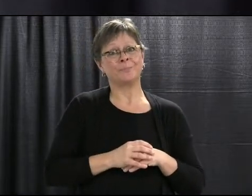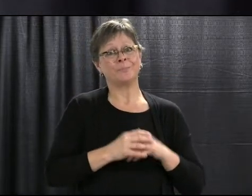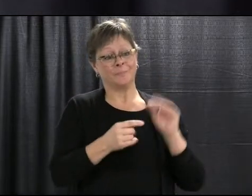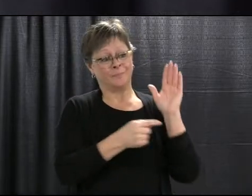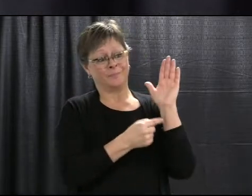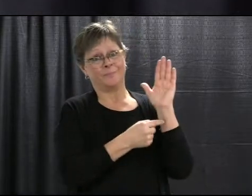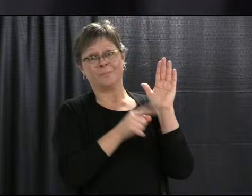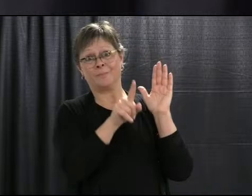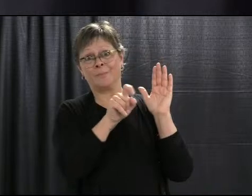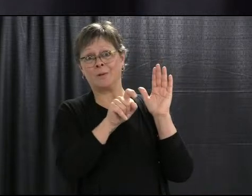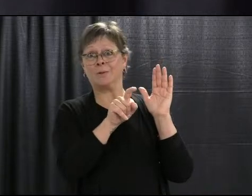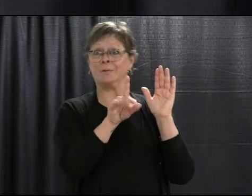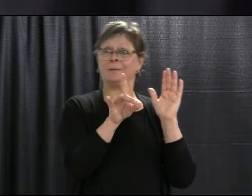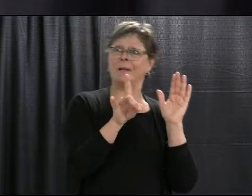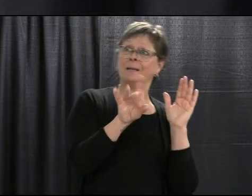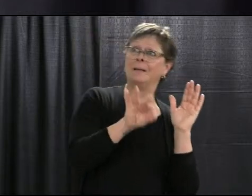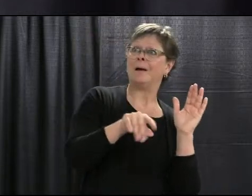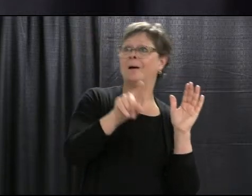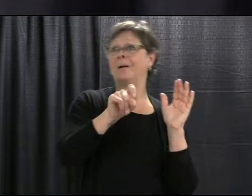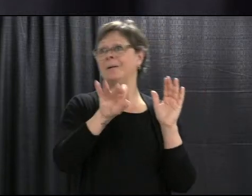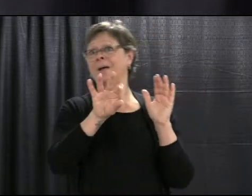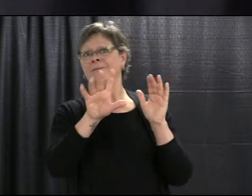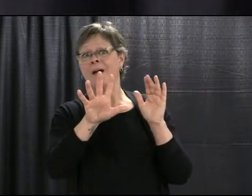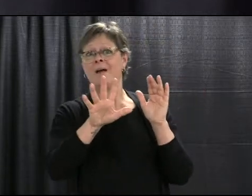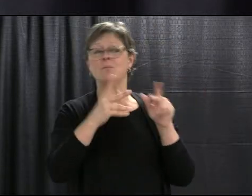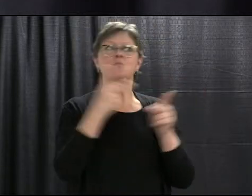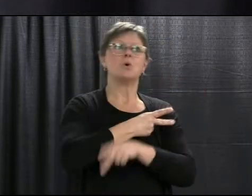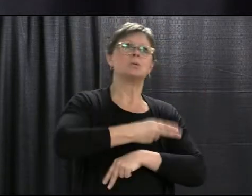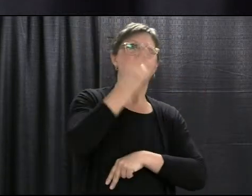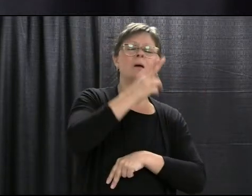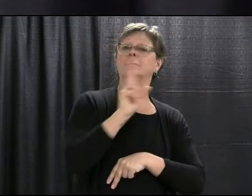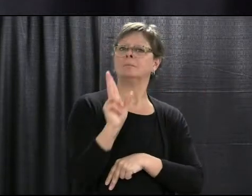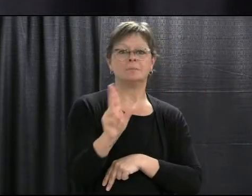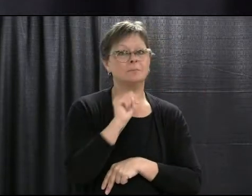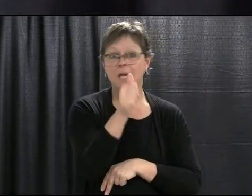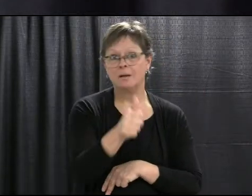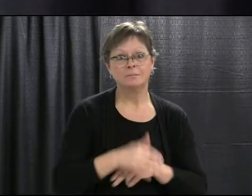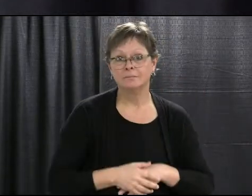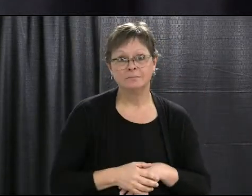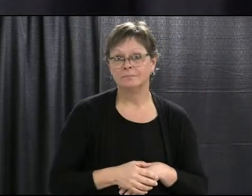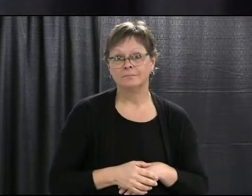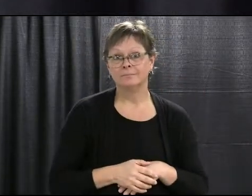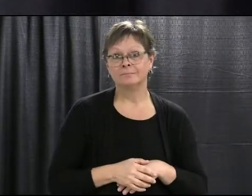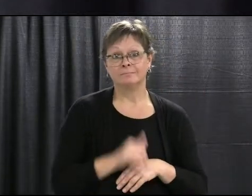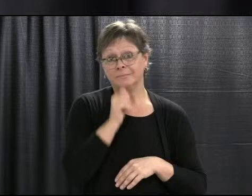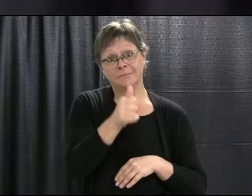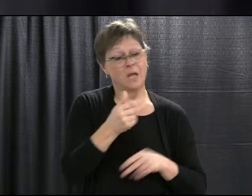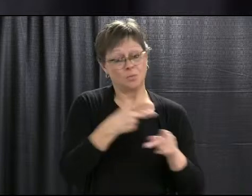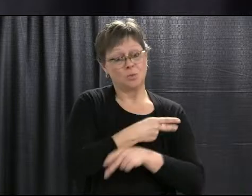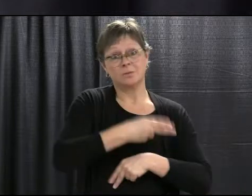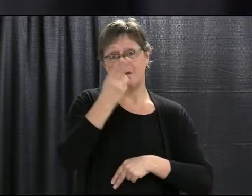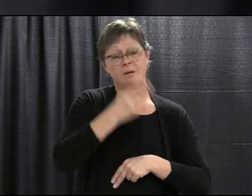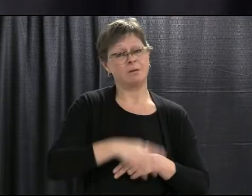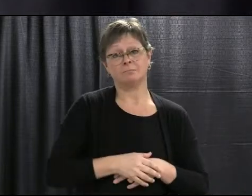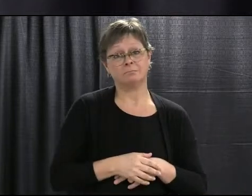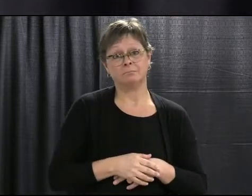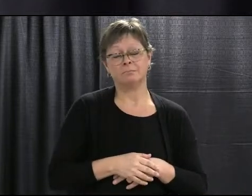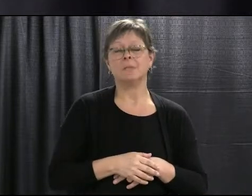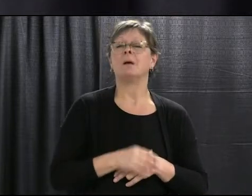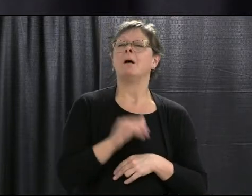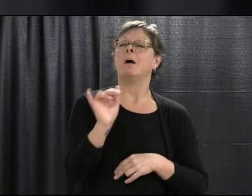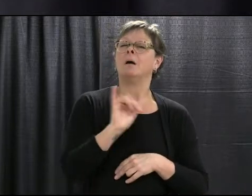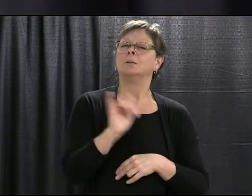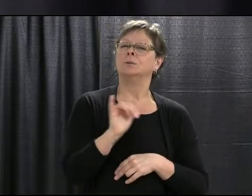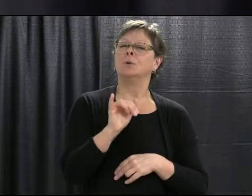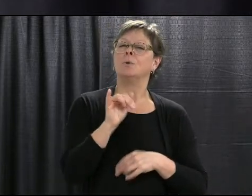highest they've been. They're better than what they've been, even though we haven't sent anyone out. So if you just looked at that without understanding those other things, you might think